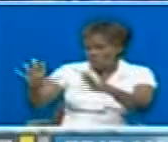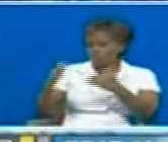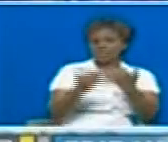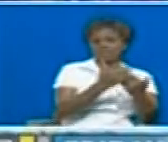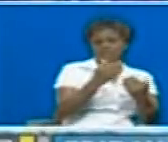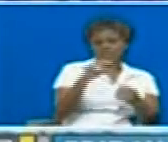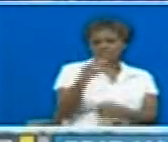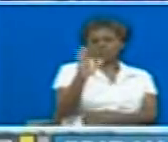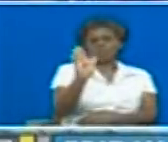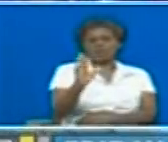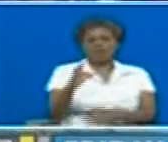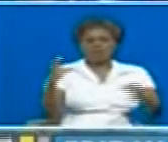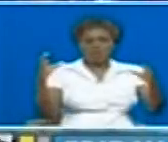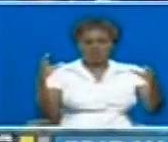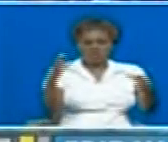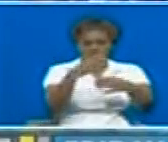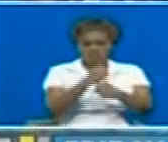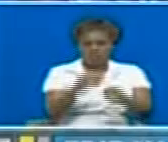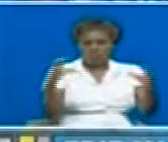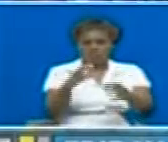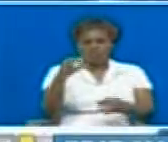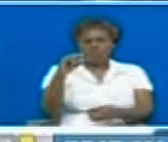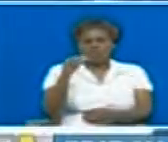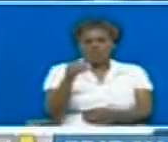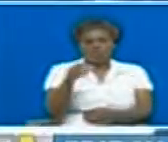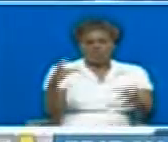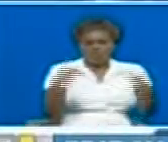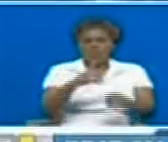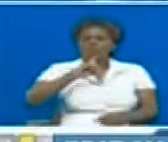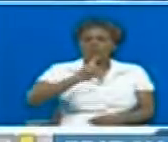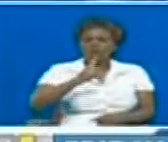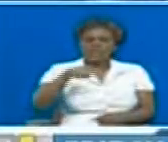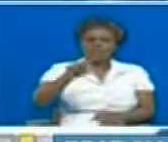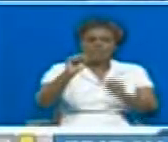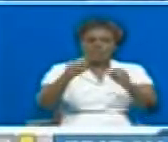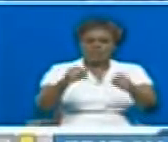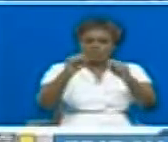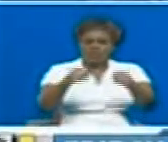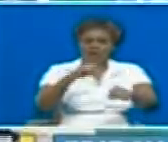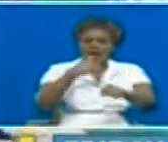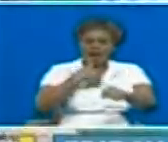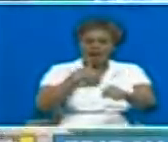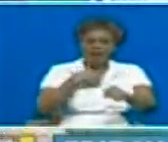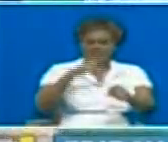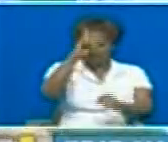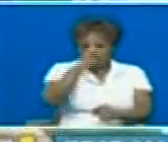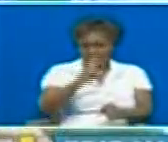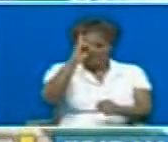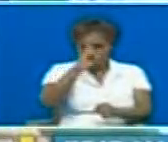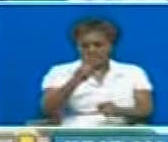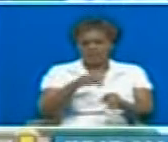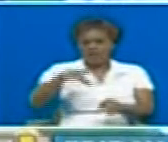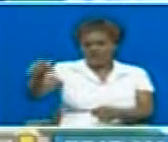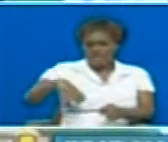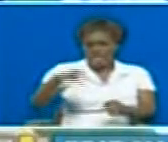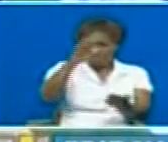wako. A group of youth calling themselves the Ford Kenya Youth League are warning they would take drastic measures if commuter fare prices